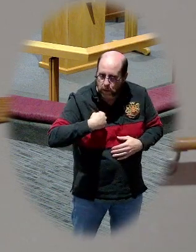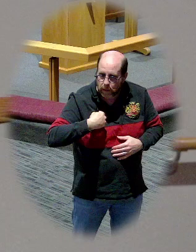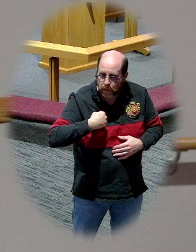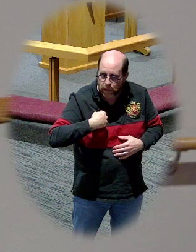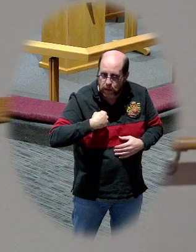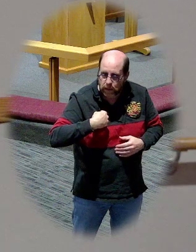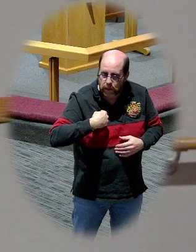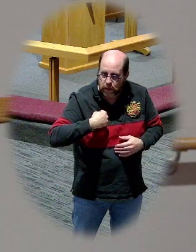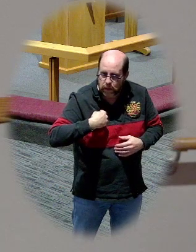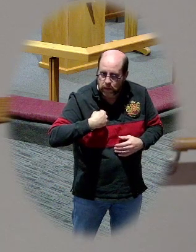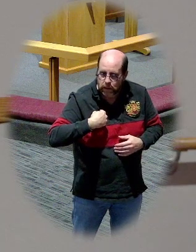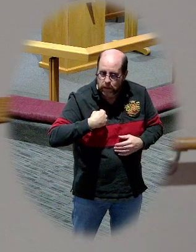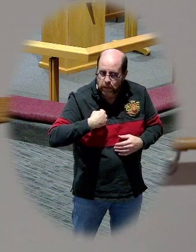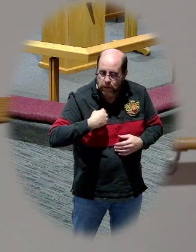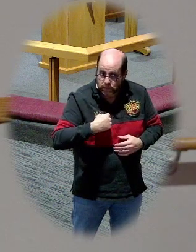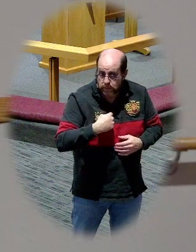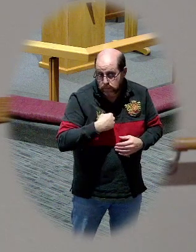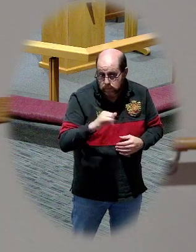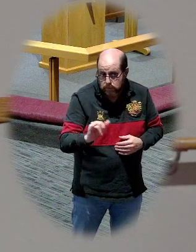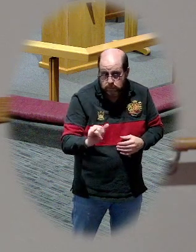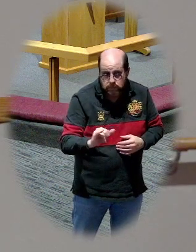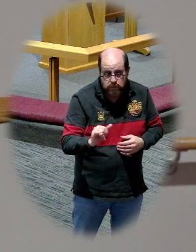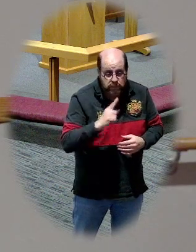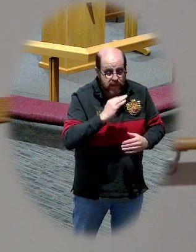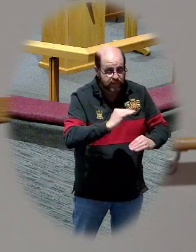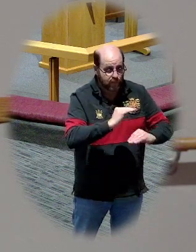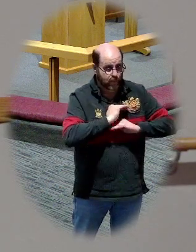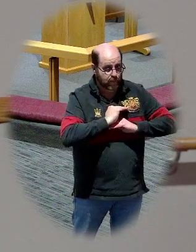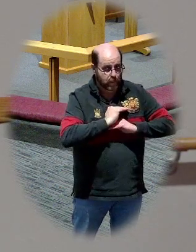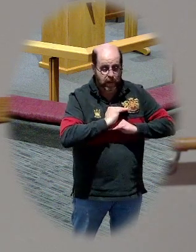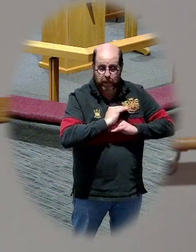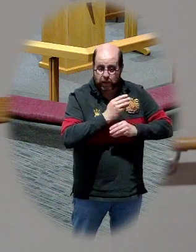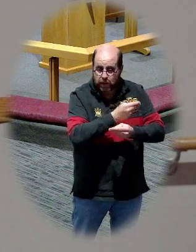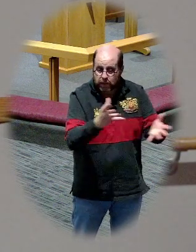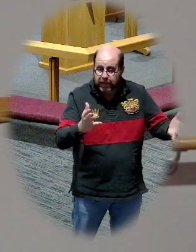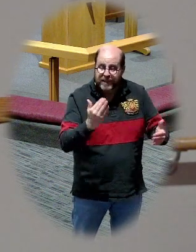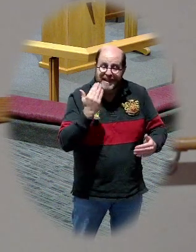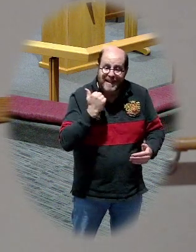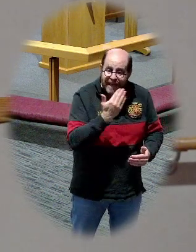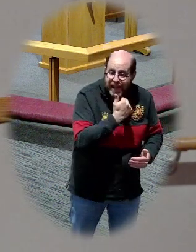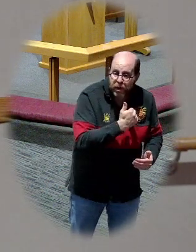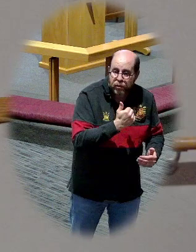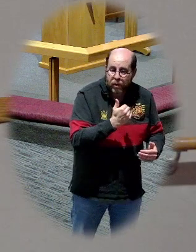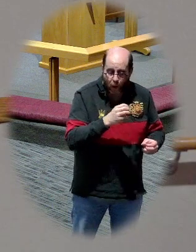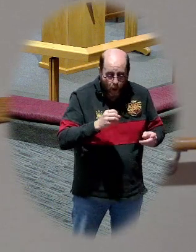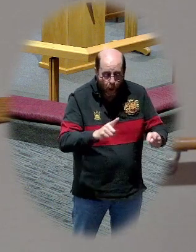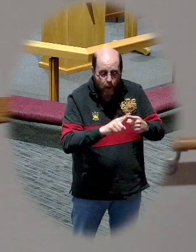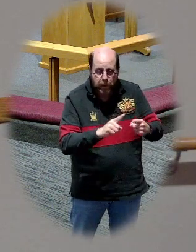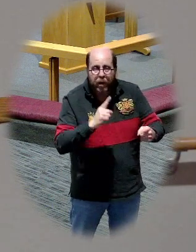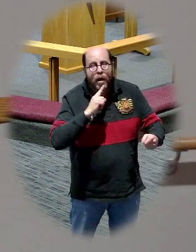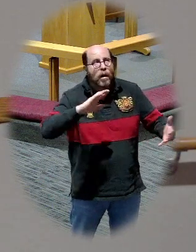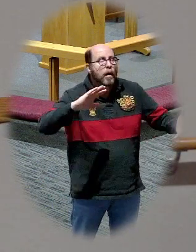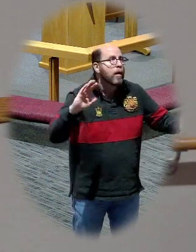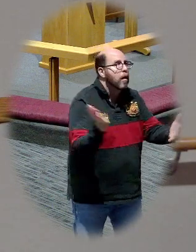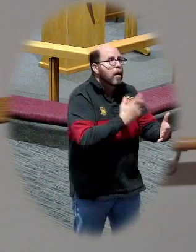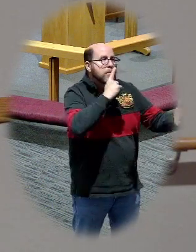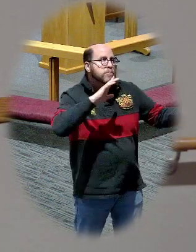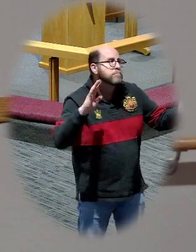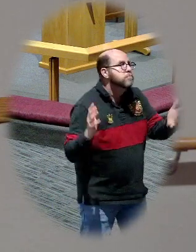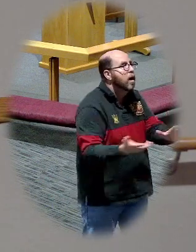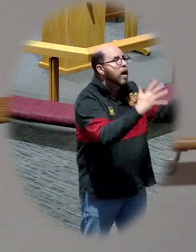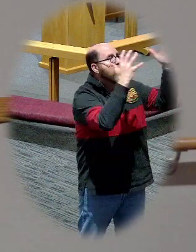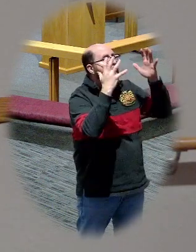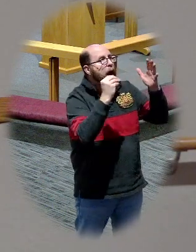me. This fulfillment not only gives Israel reason to sing, but in Christ